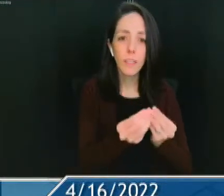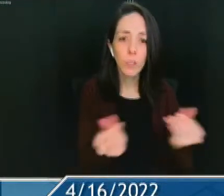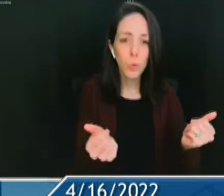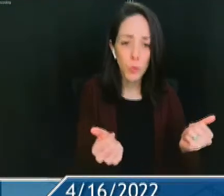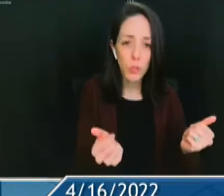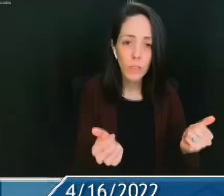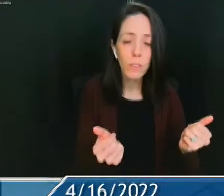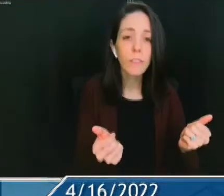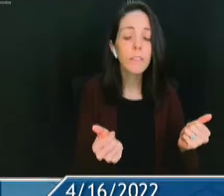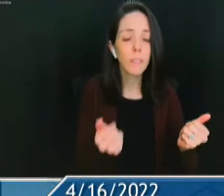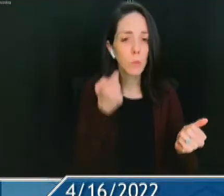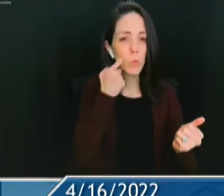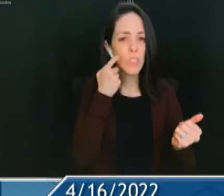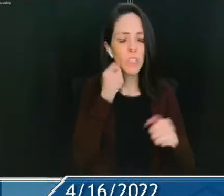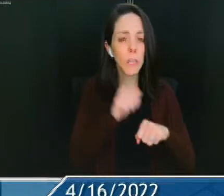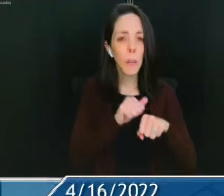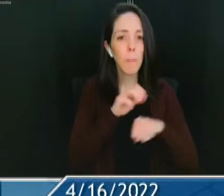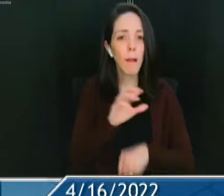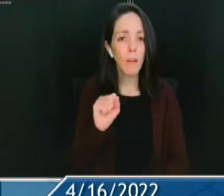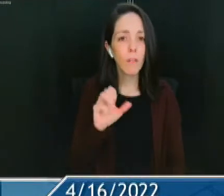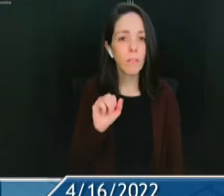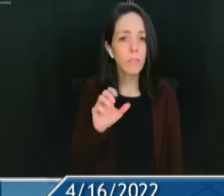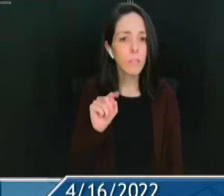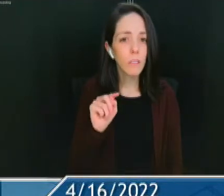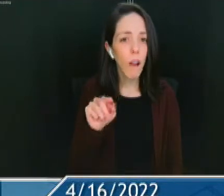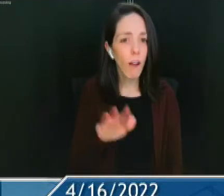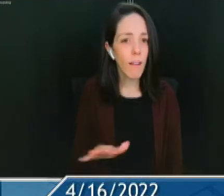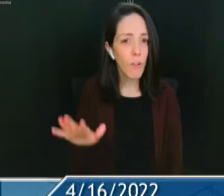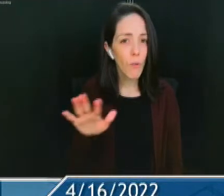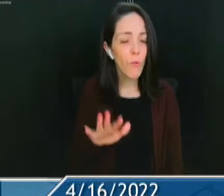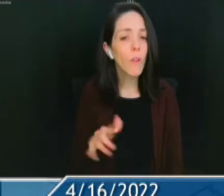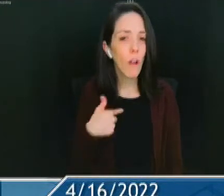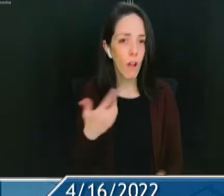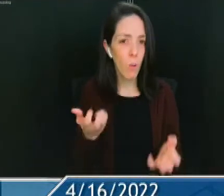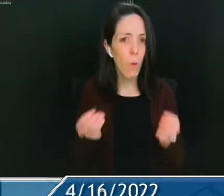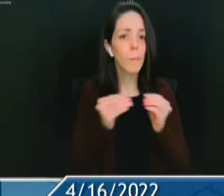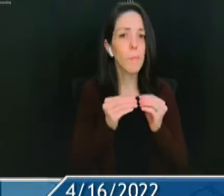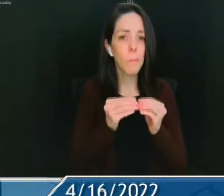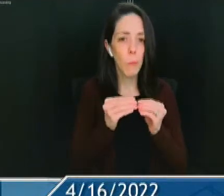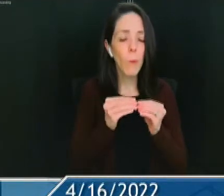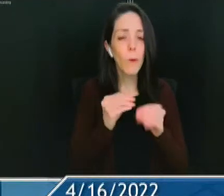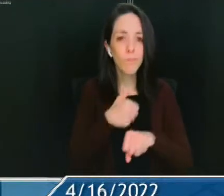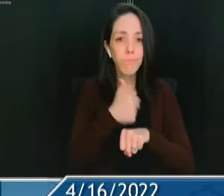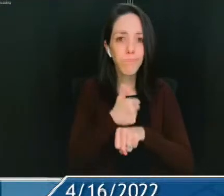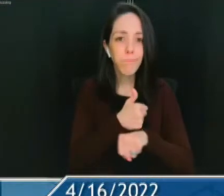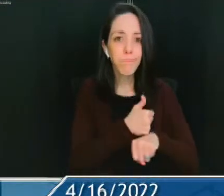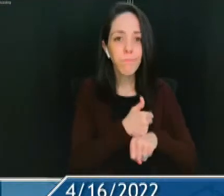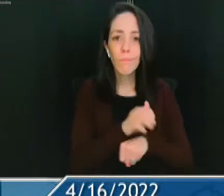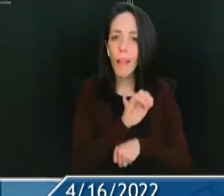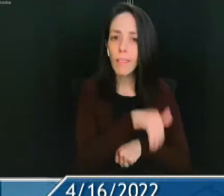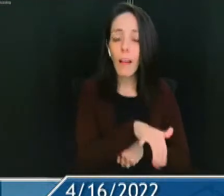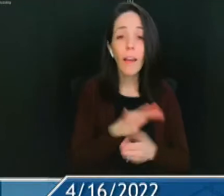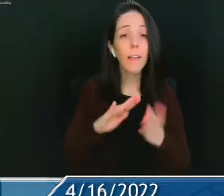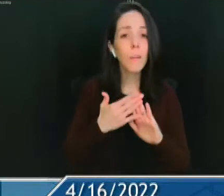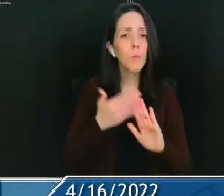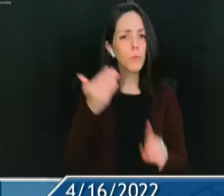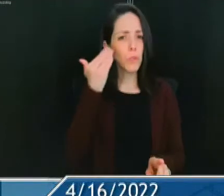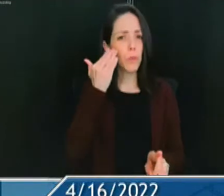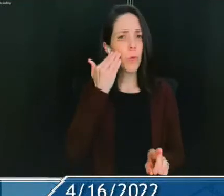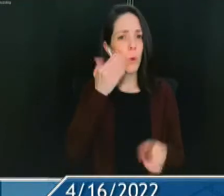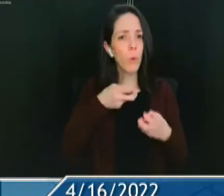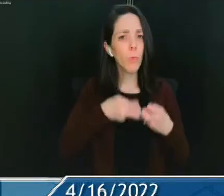in Mount Scott, Loretta community, because the community has the answer to the problem. And